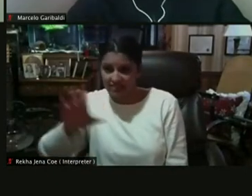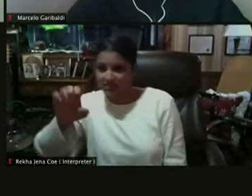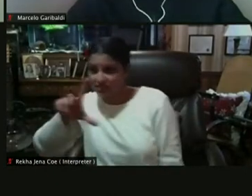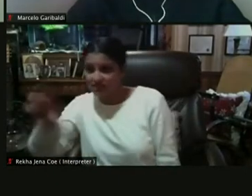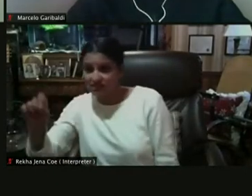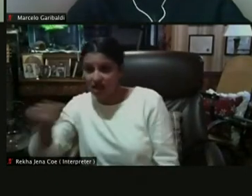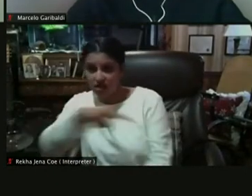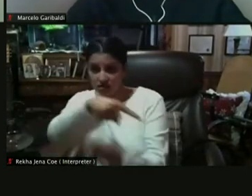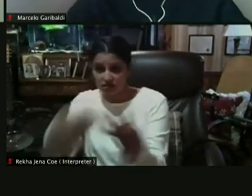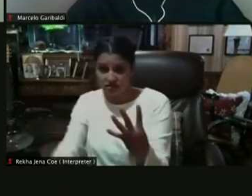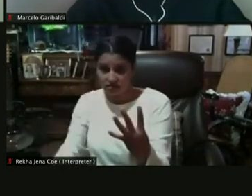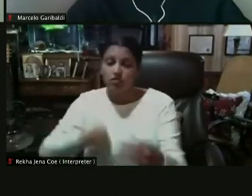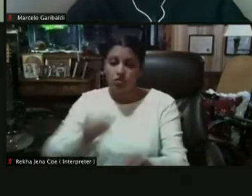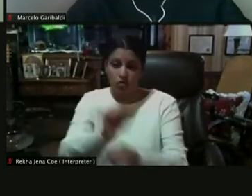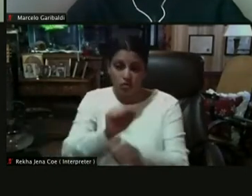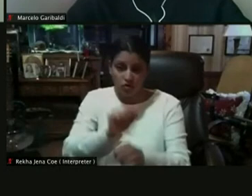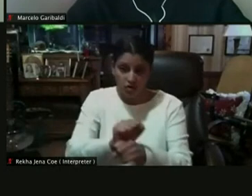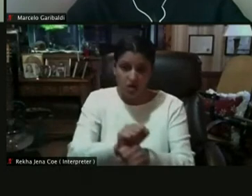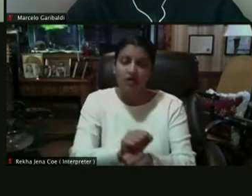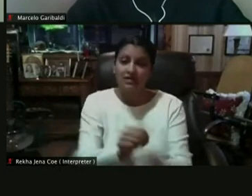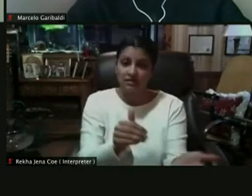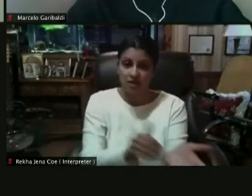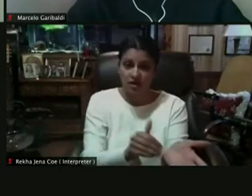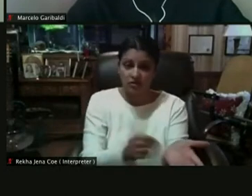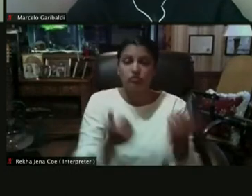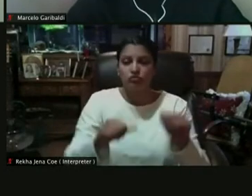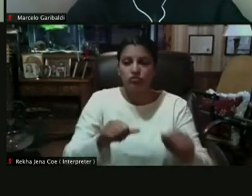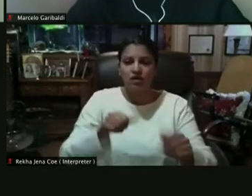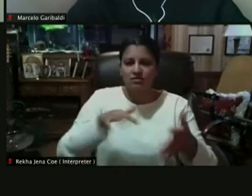work on as physicians or try to study when we're in the laboratory.